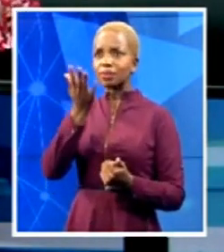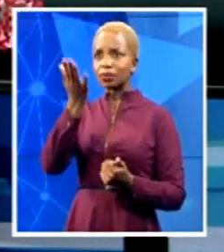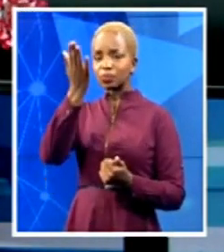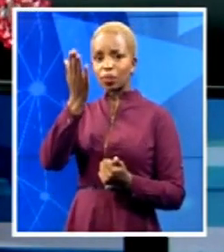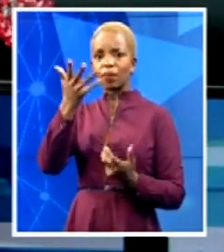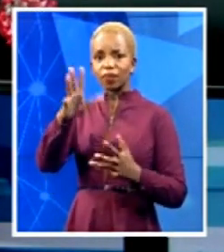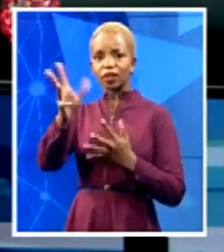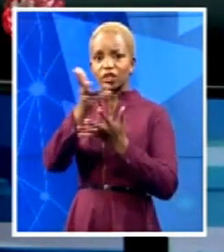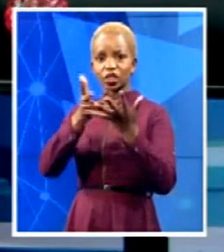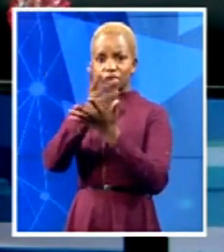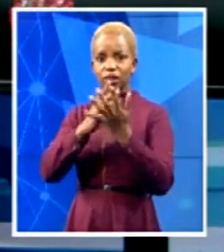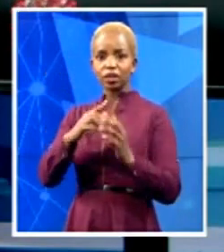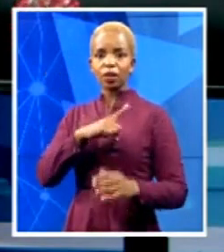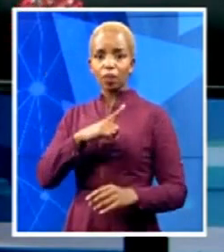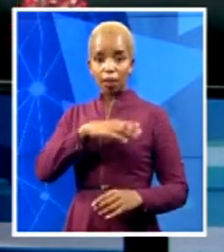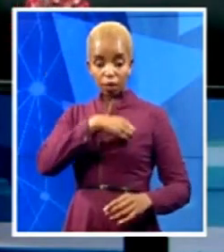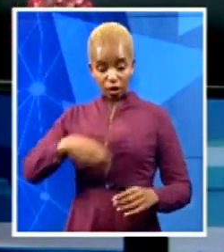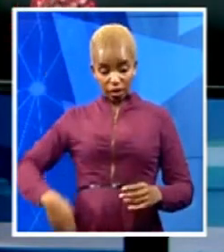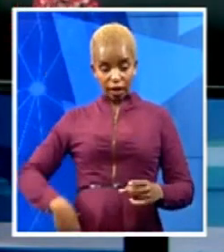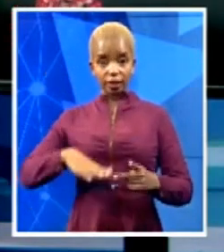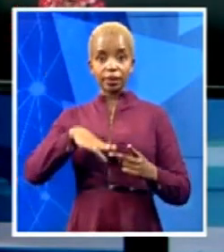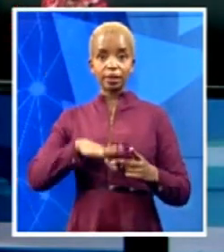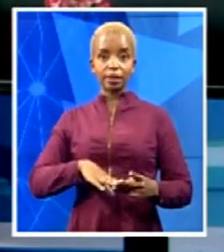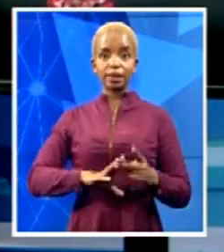are already concentrating all